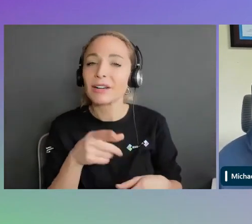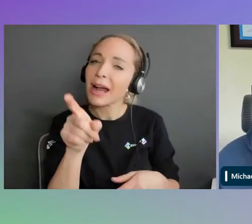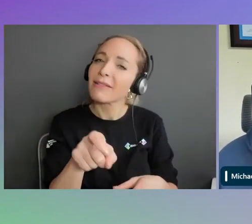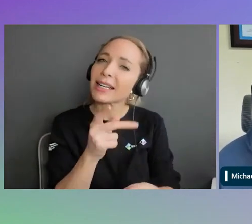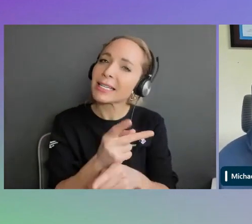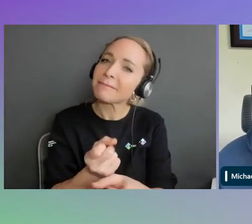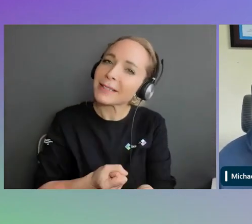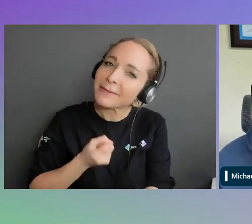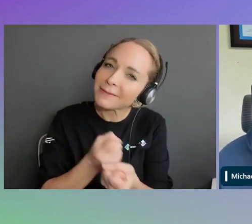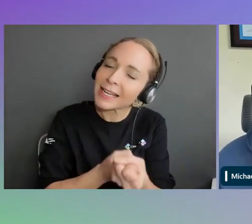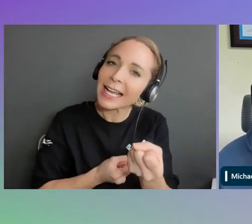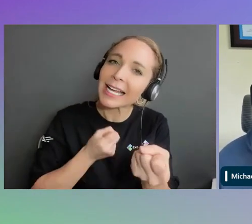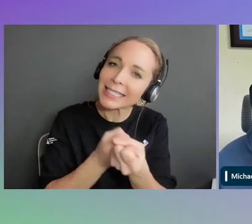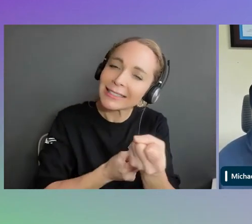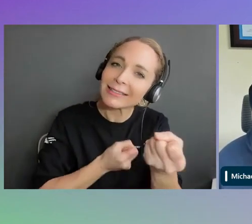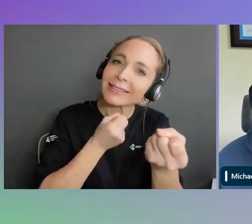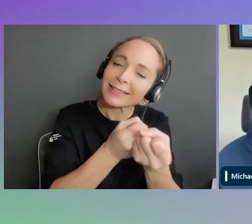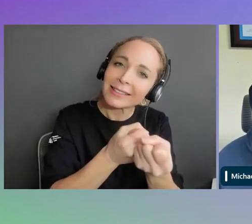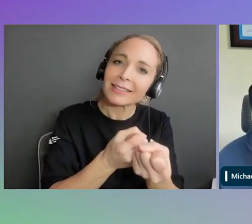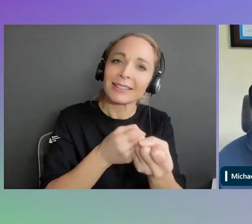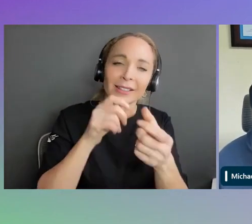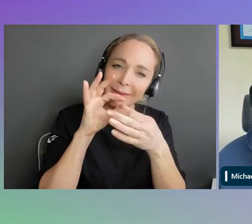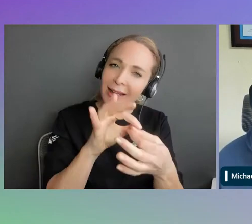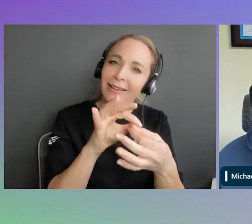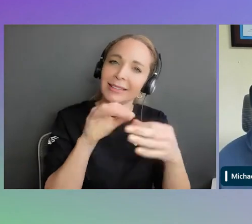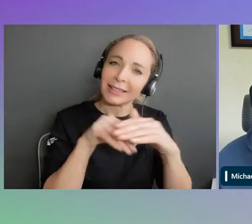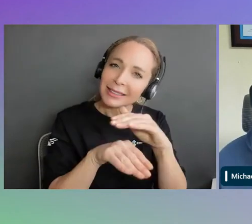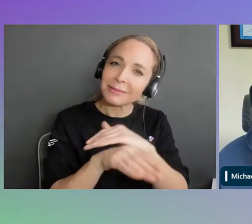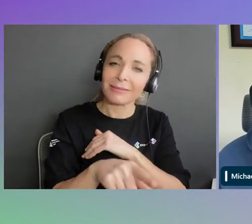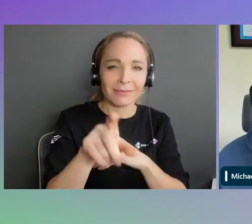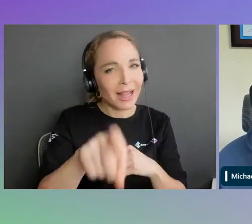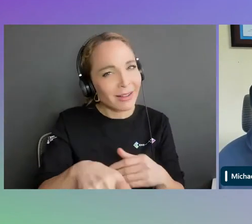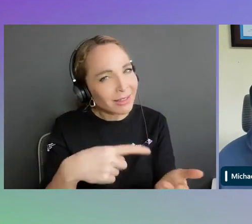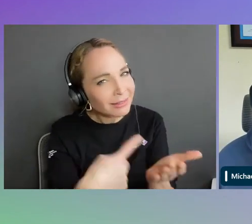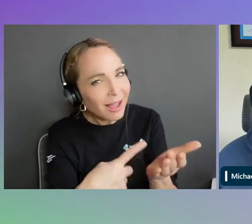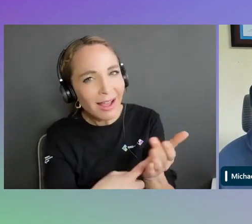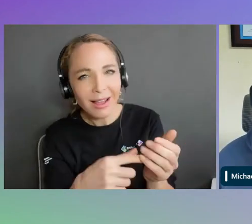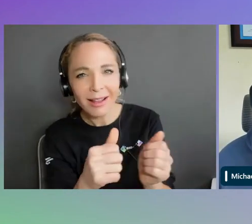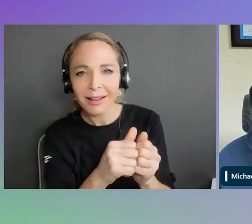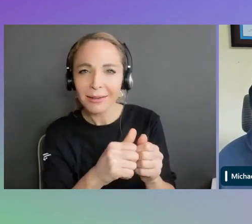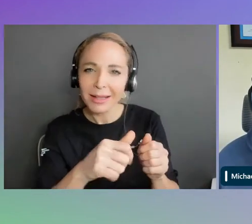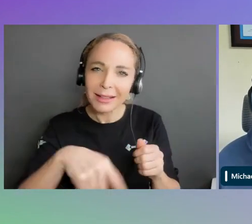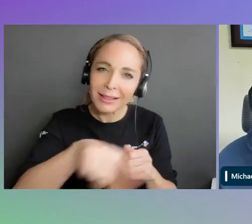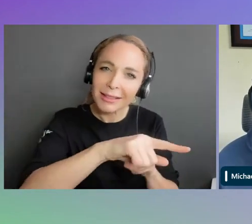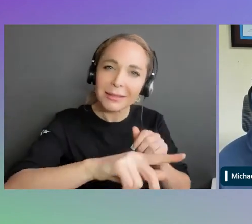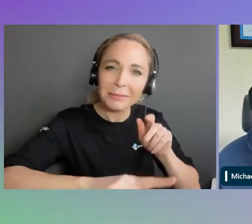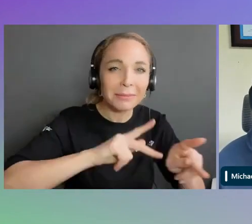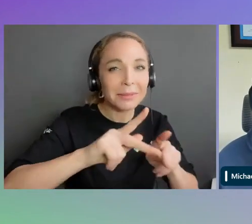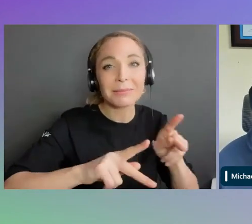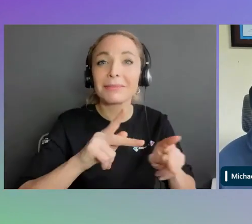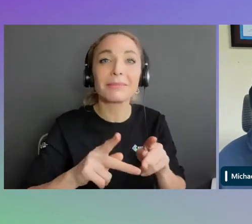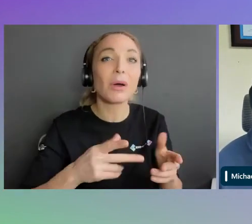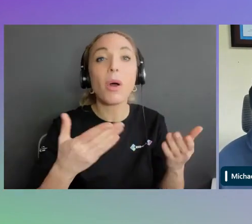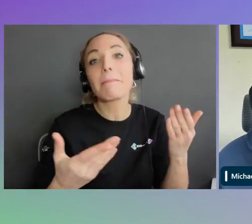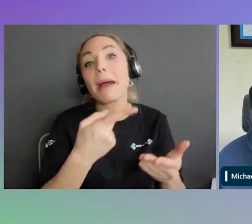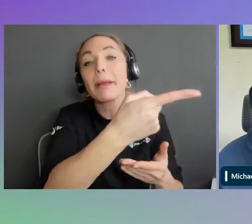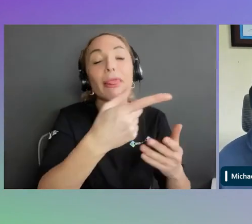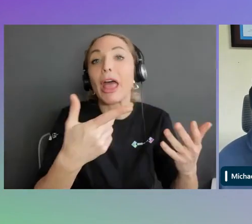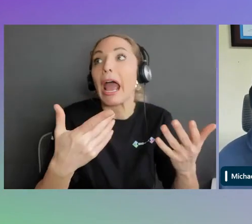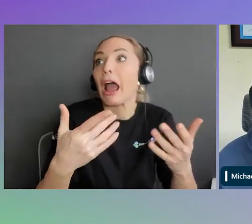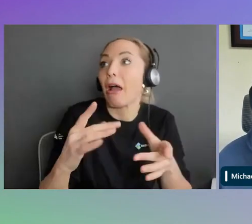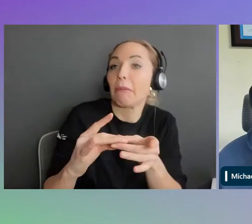for accessibility, talk to people, dialogue. Maybe they break the component because they don't know how to do. It's